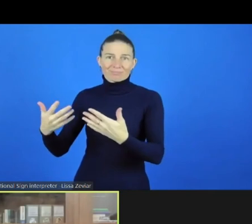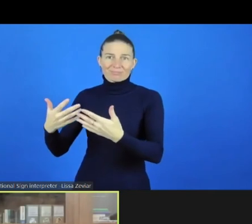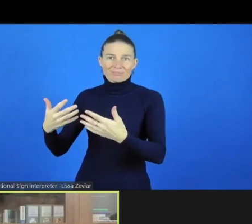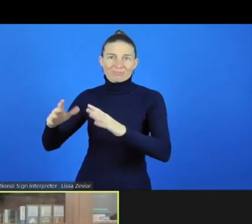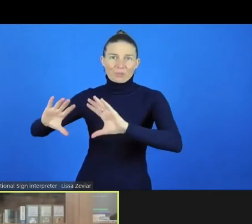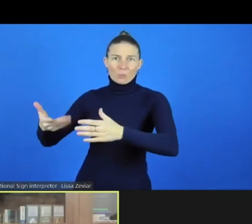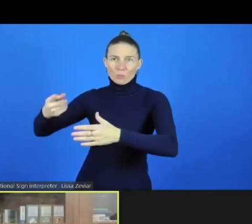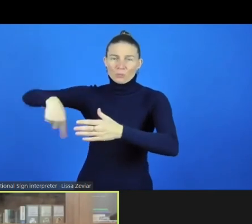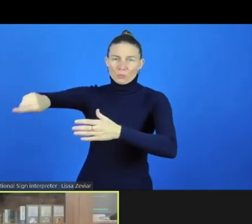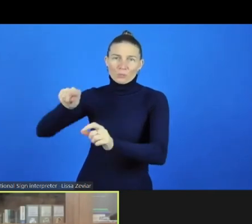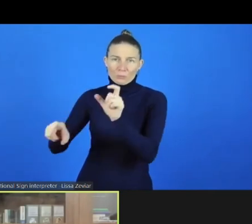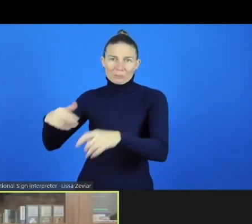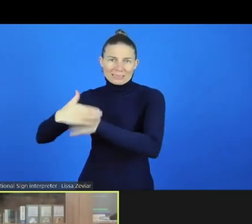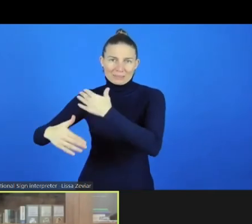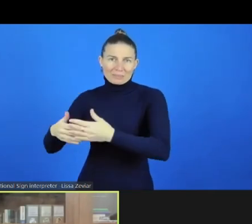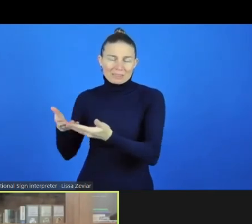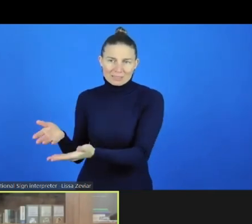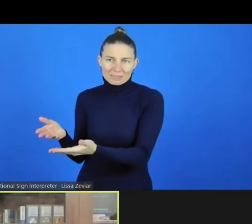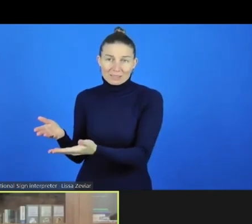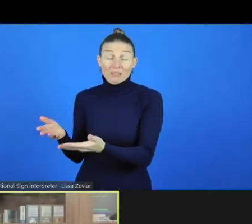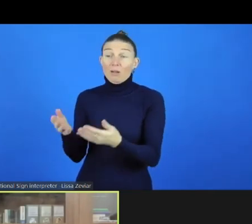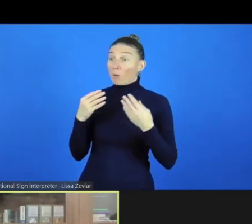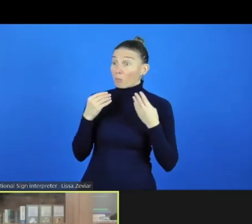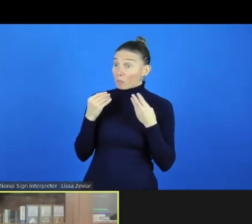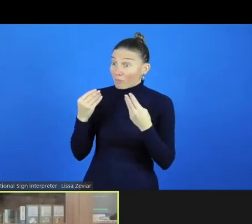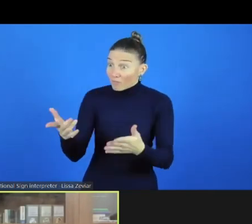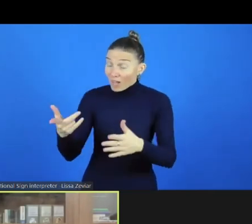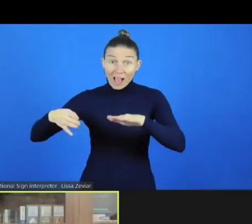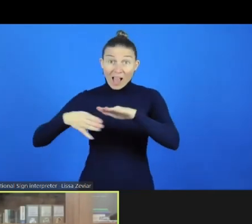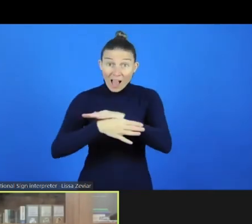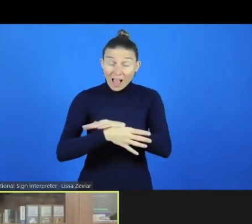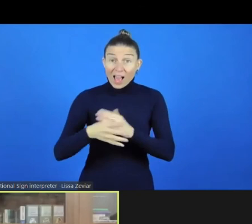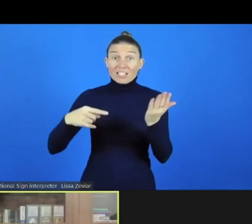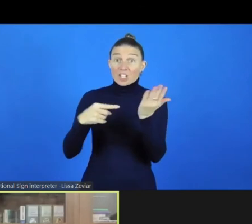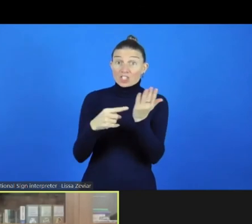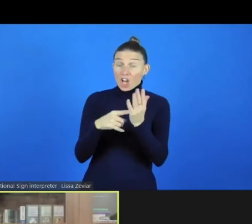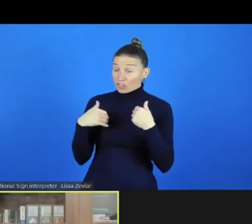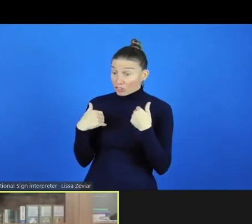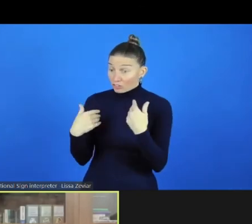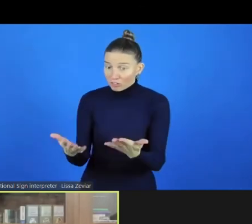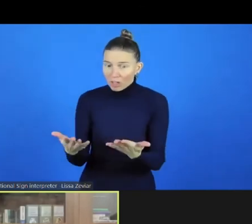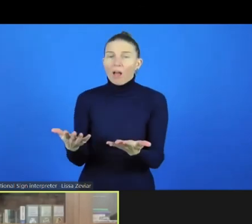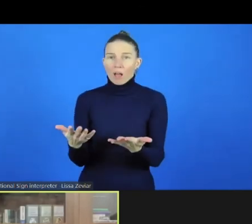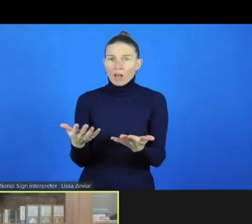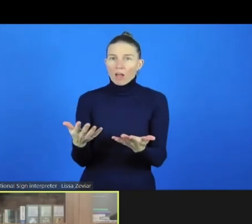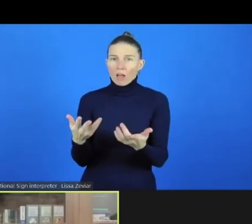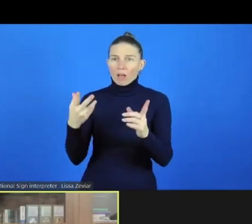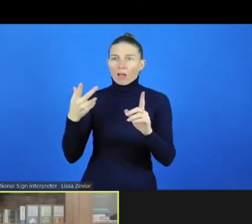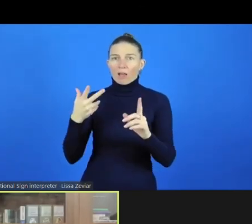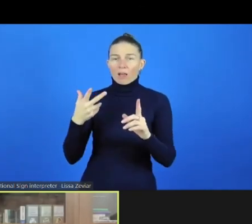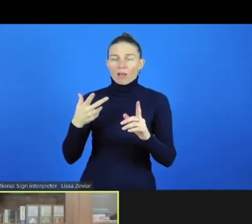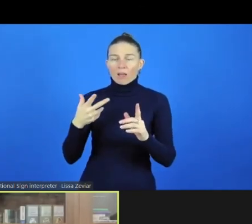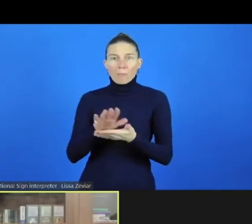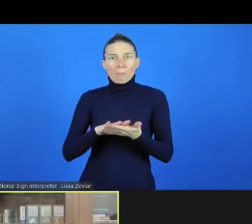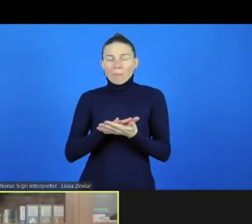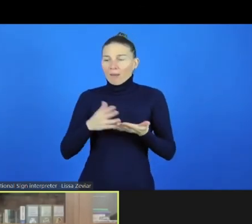In fact, providing increased access to technologies that meet the needs of a person with disabilities lays the foundation of a very